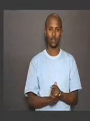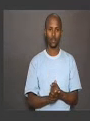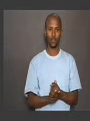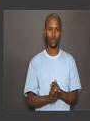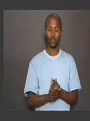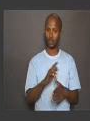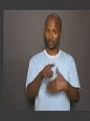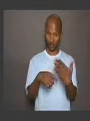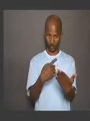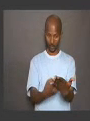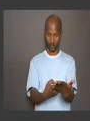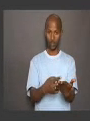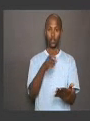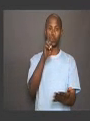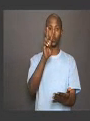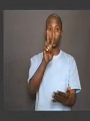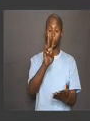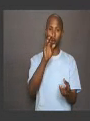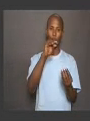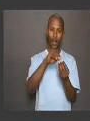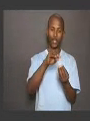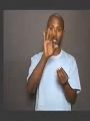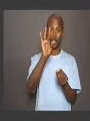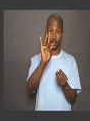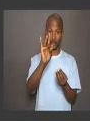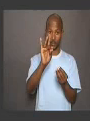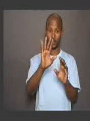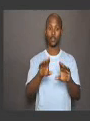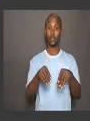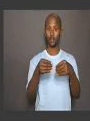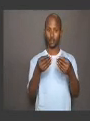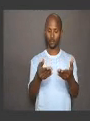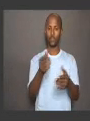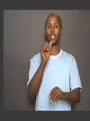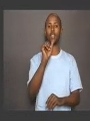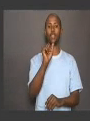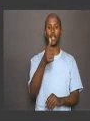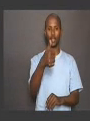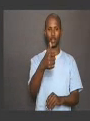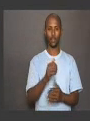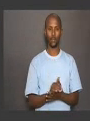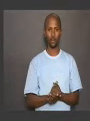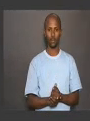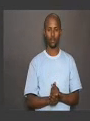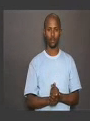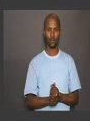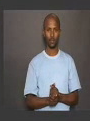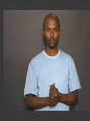is 2 plus 8, which equals 10.